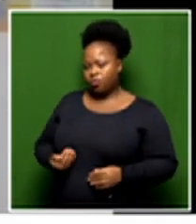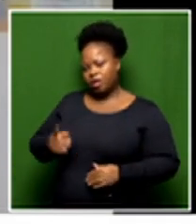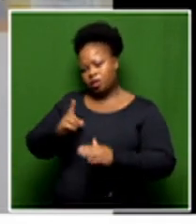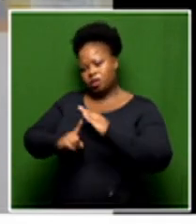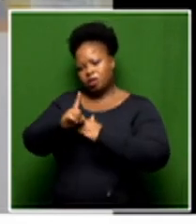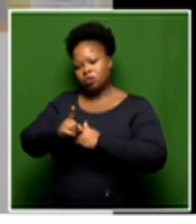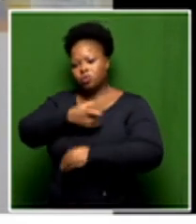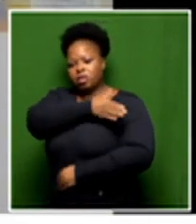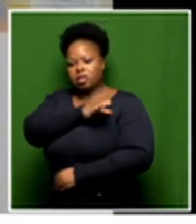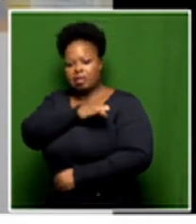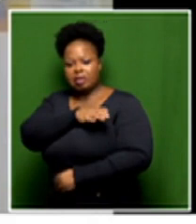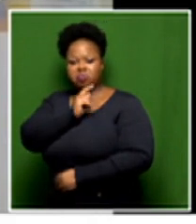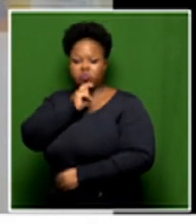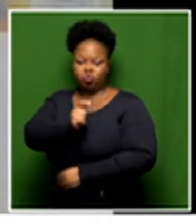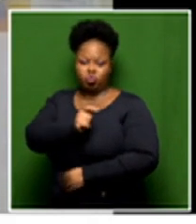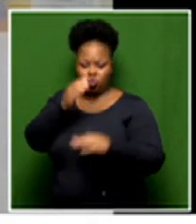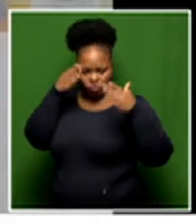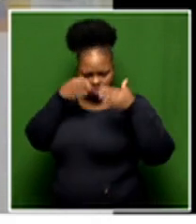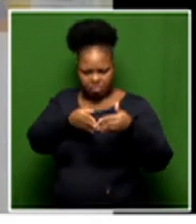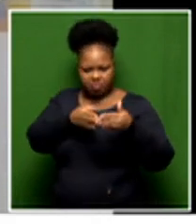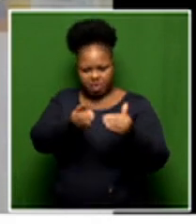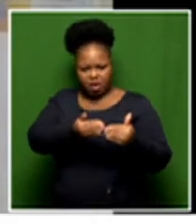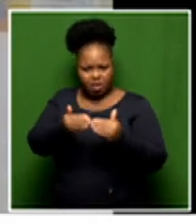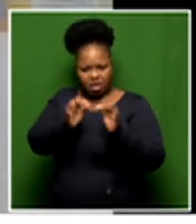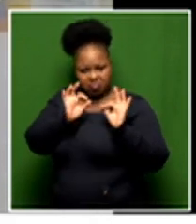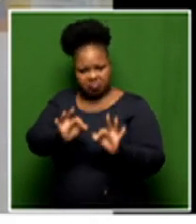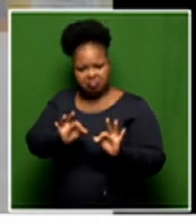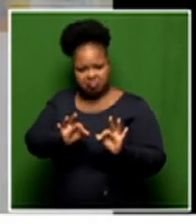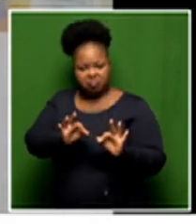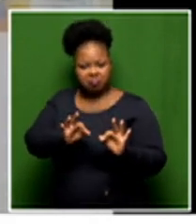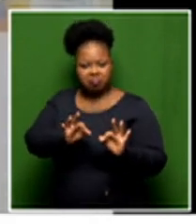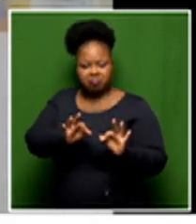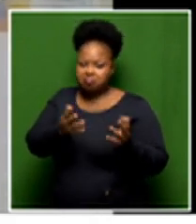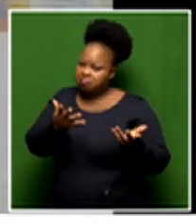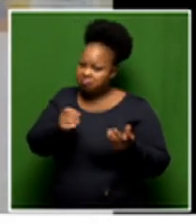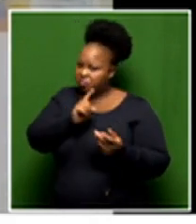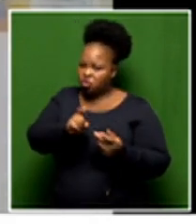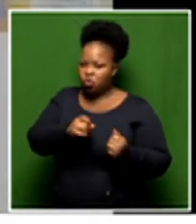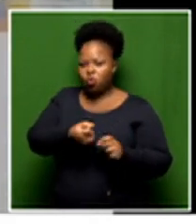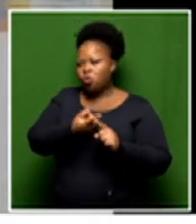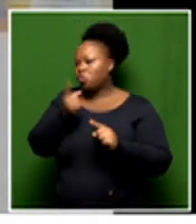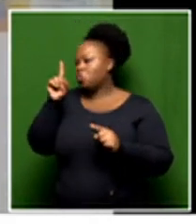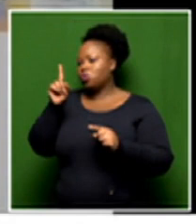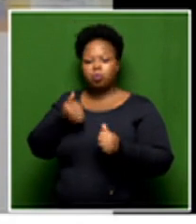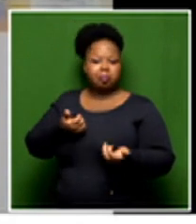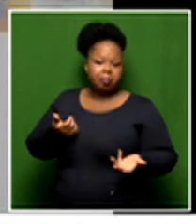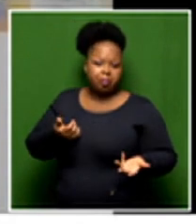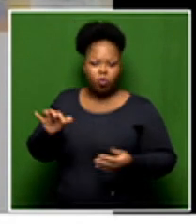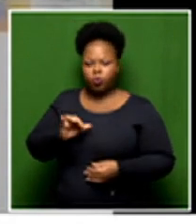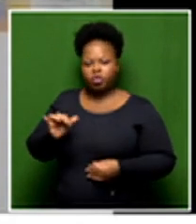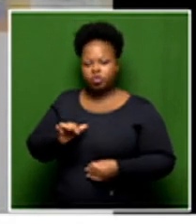health facility, is she getting the attention and the care that she needs when she needs it? Or is she being turned away? So are